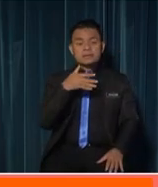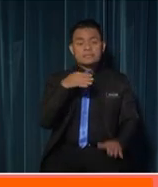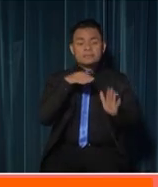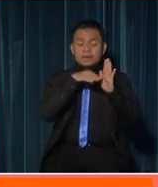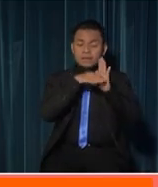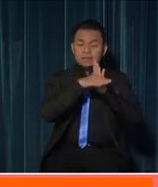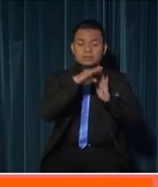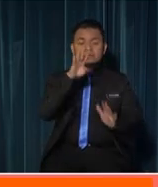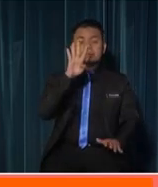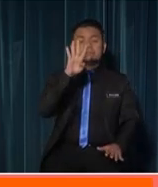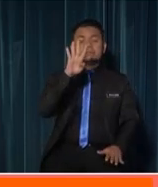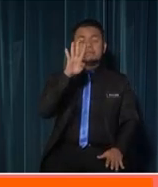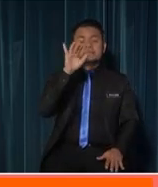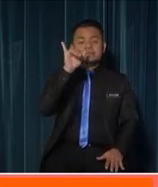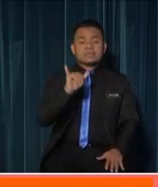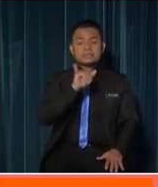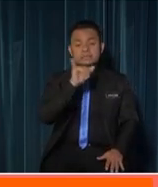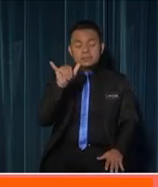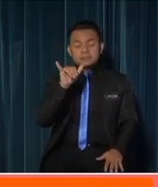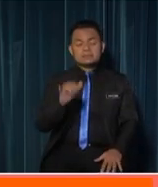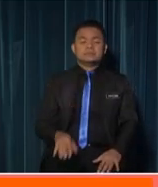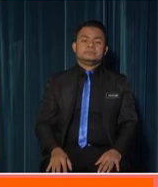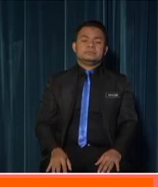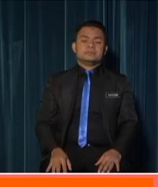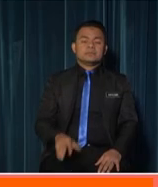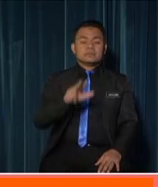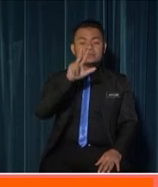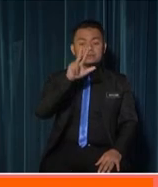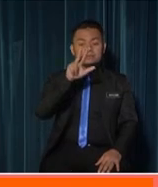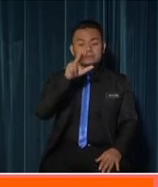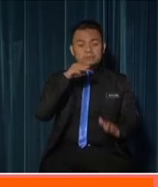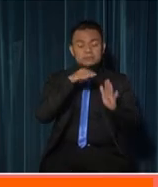parts. 3 parts are shaded blue.